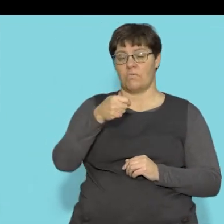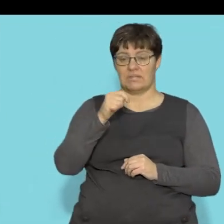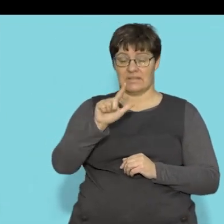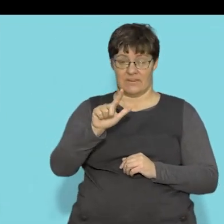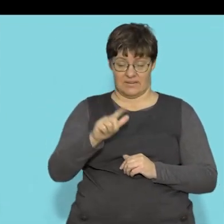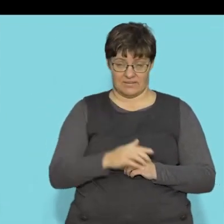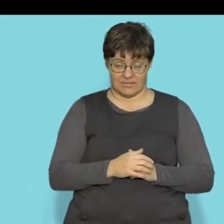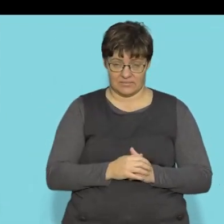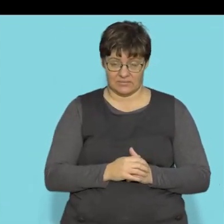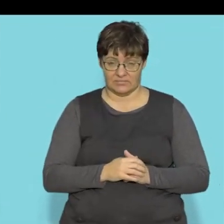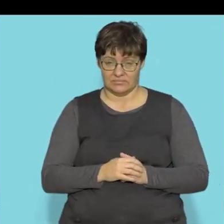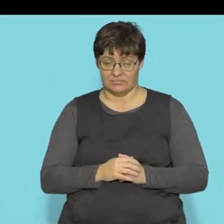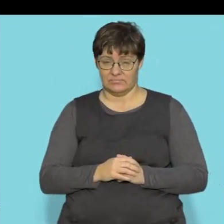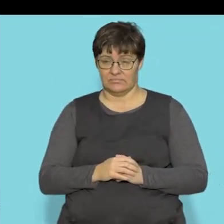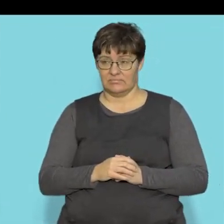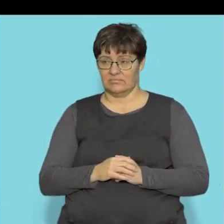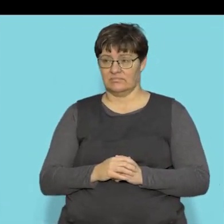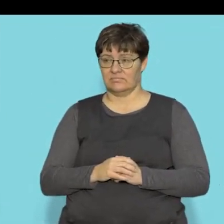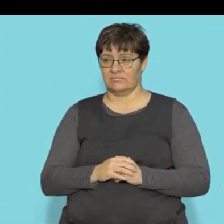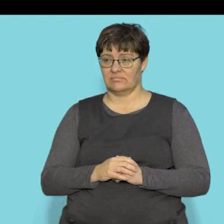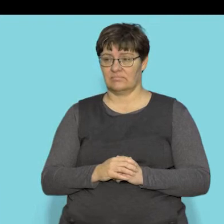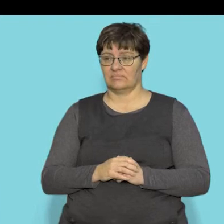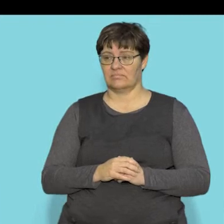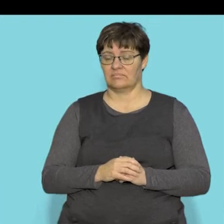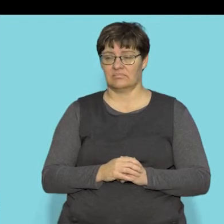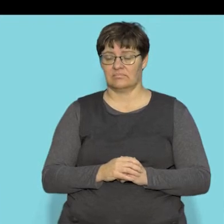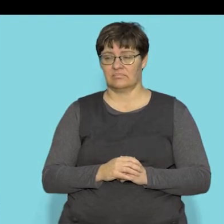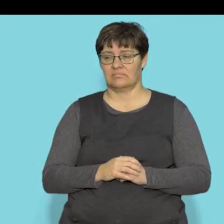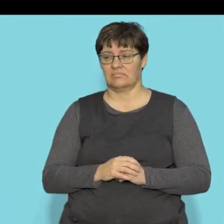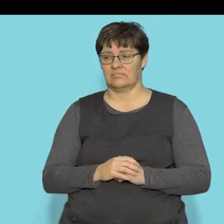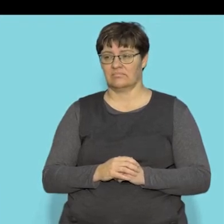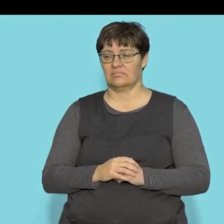rounding to the second decimal place, I'm going to say that my perpendicular